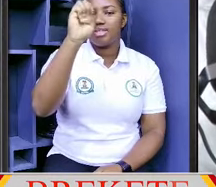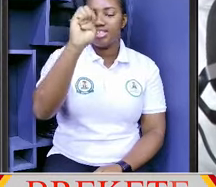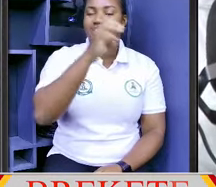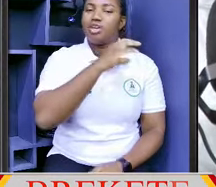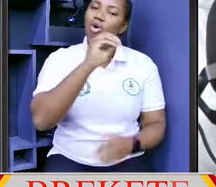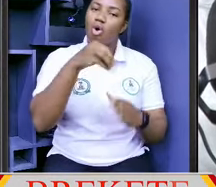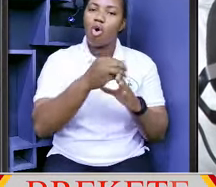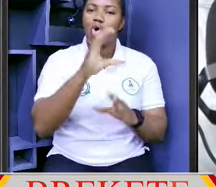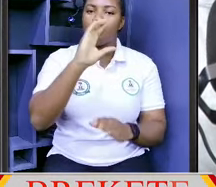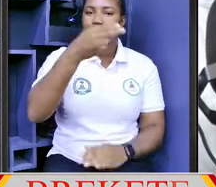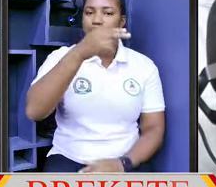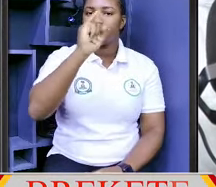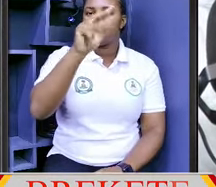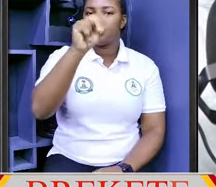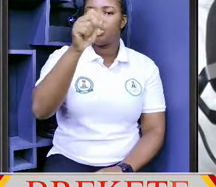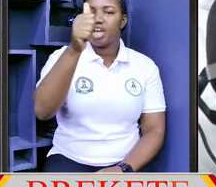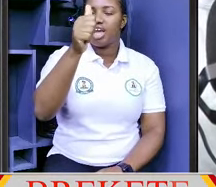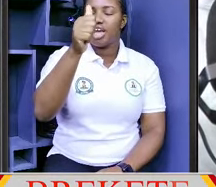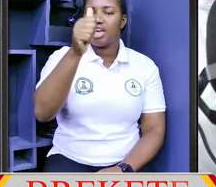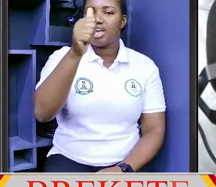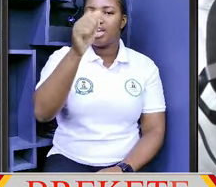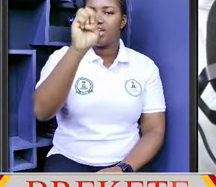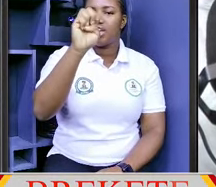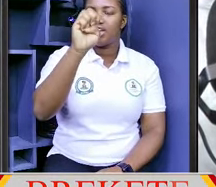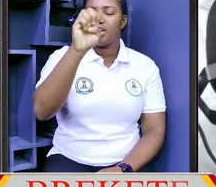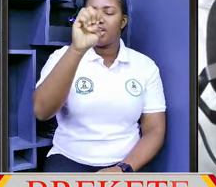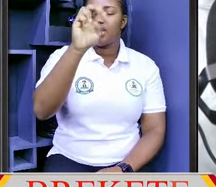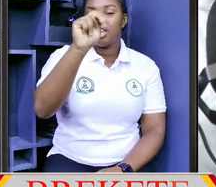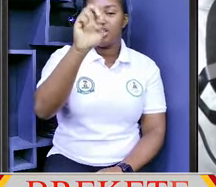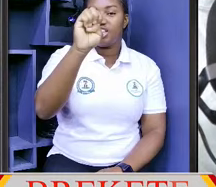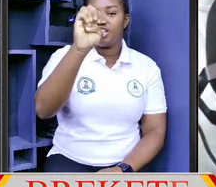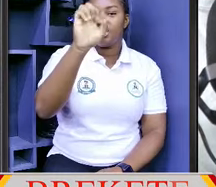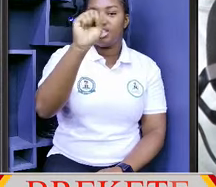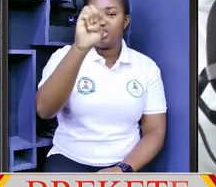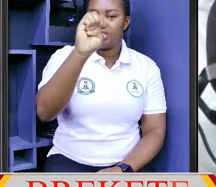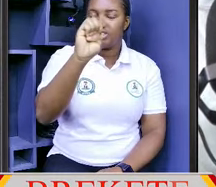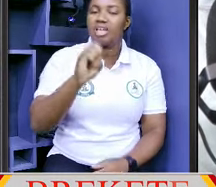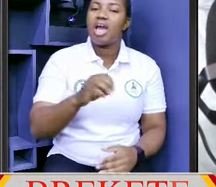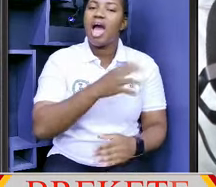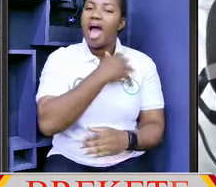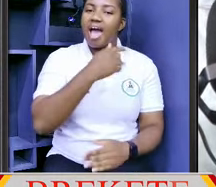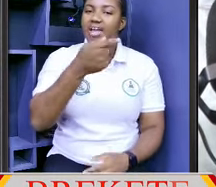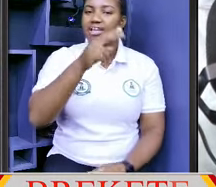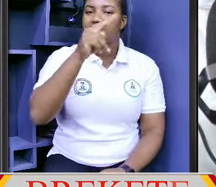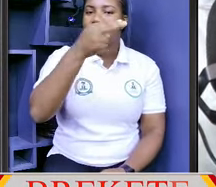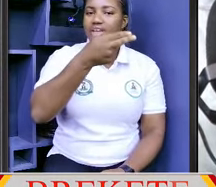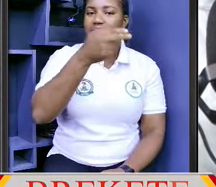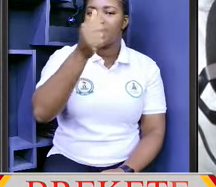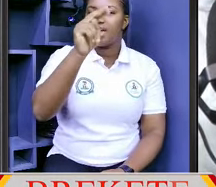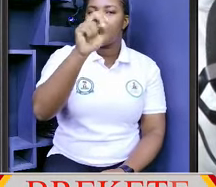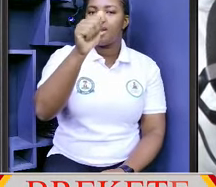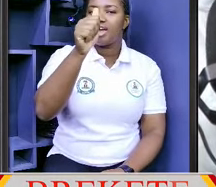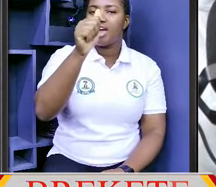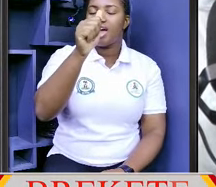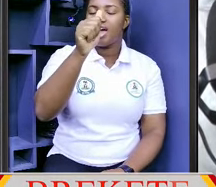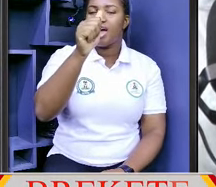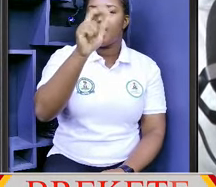sir. And a Cotonounian. Yes, sir. And a Ghanaian and any other